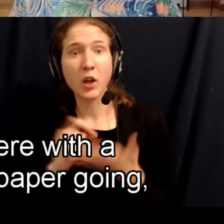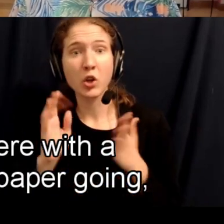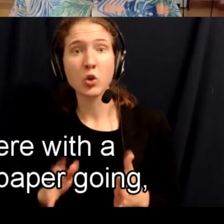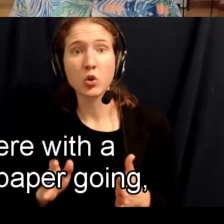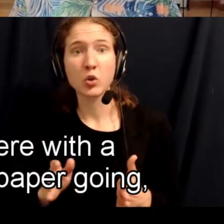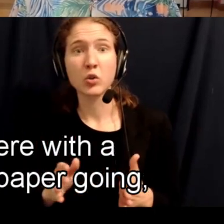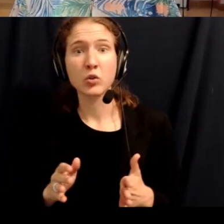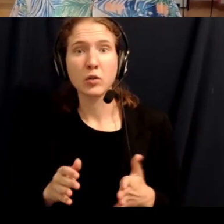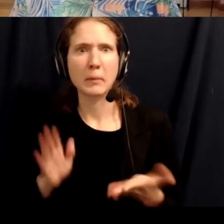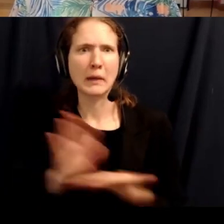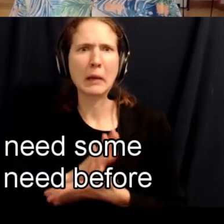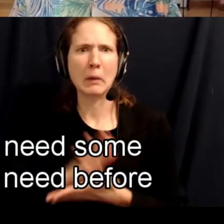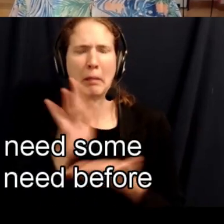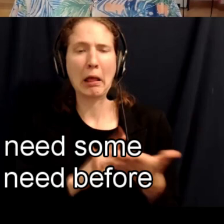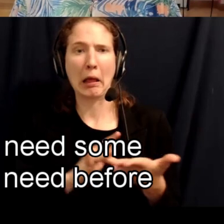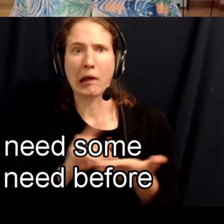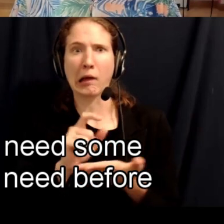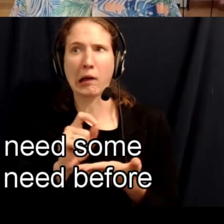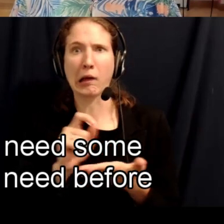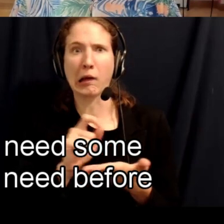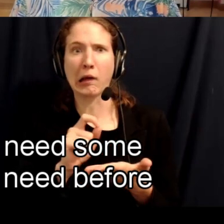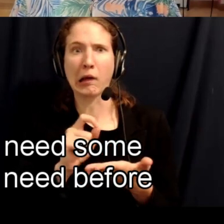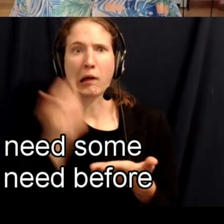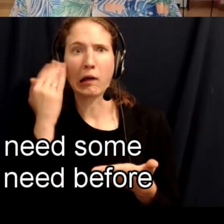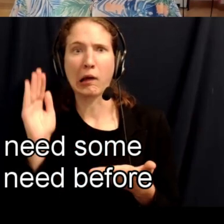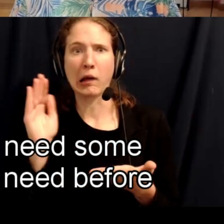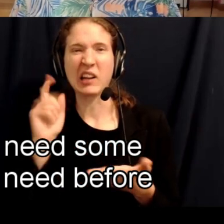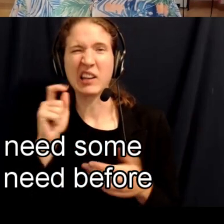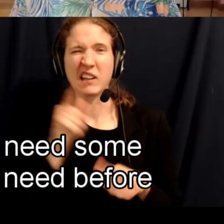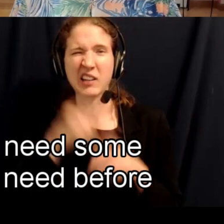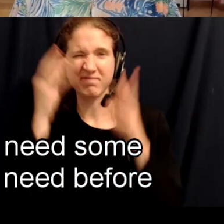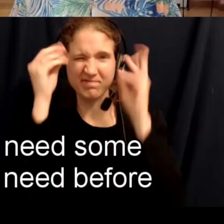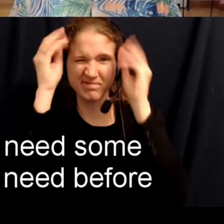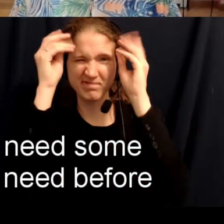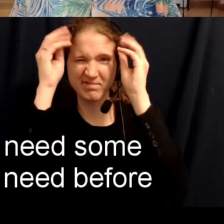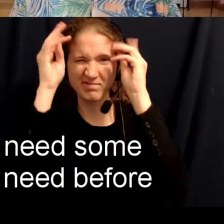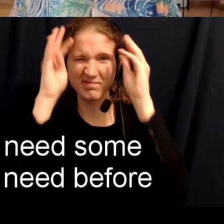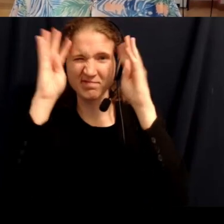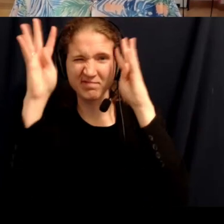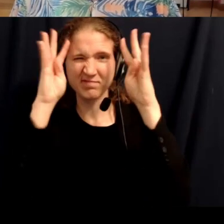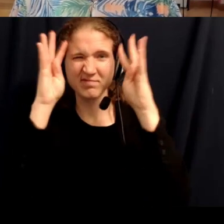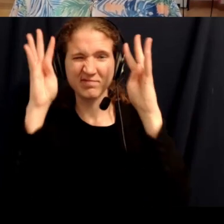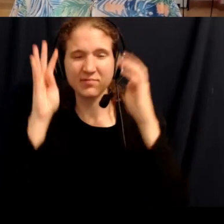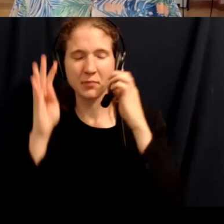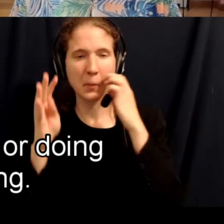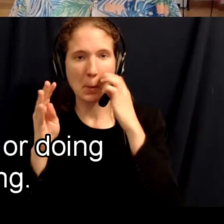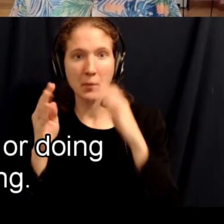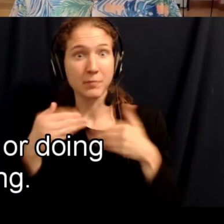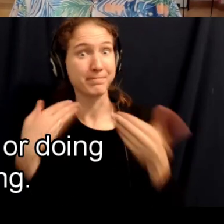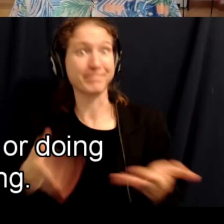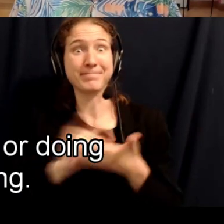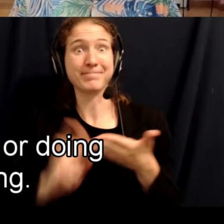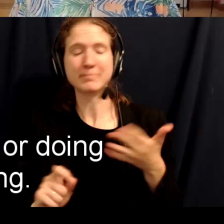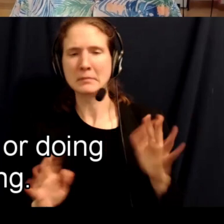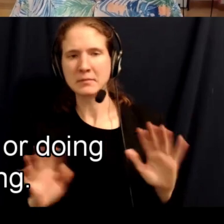blank, piece of paper going, wait a minute, I can't, I need some time to, create. I need before I can just,